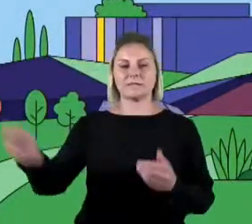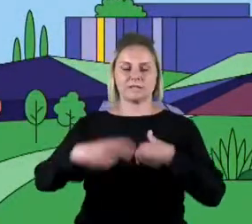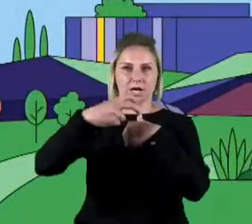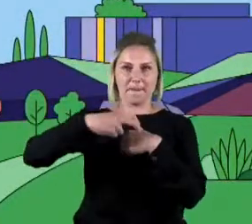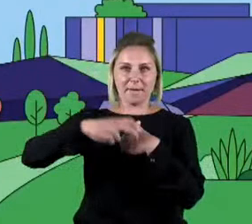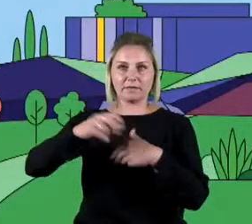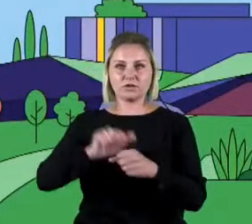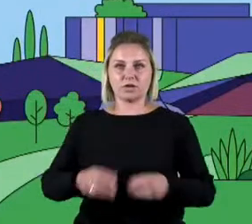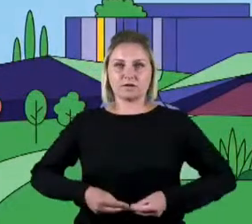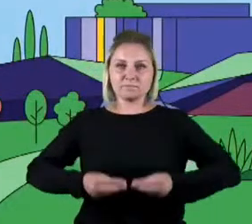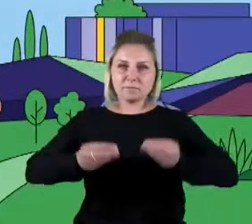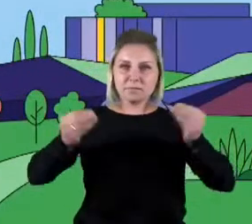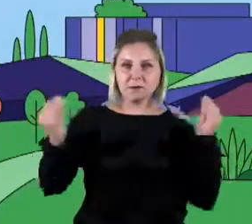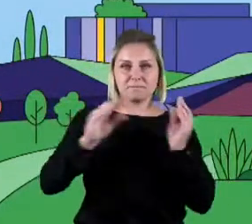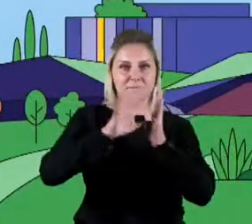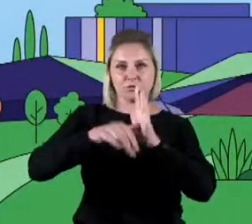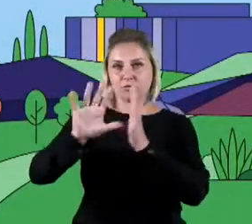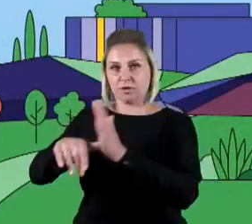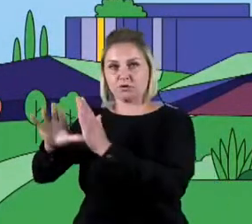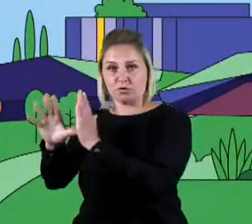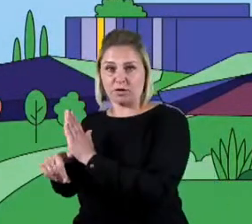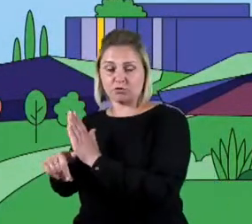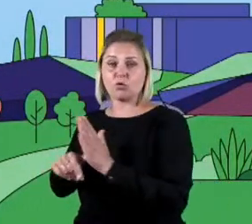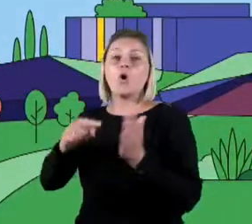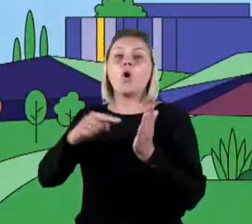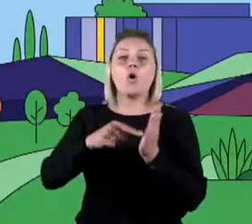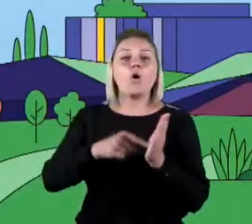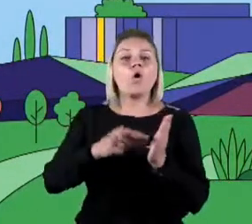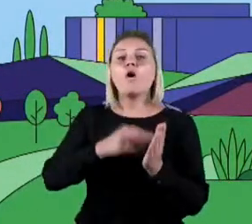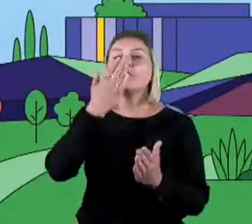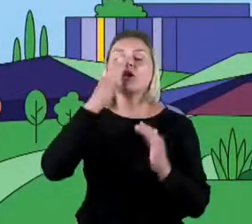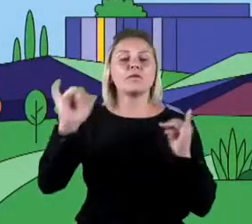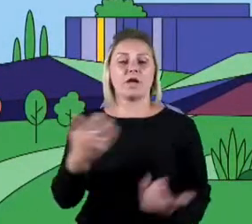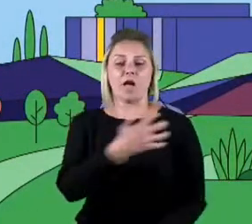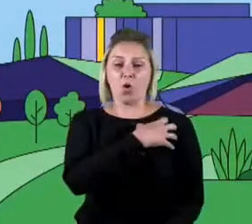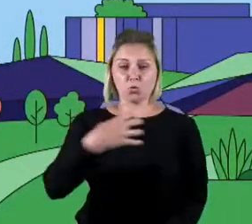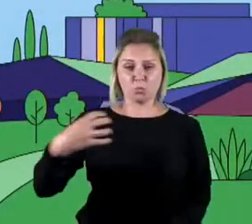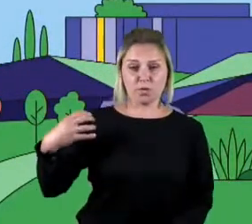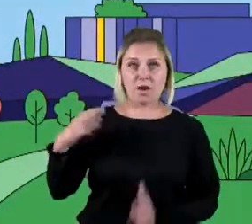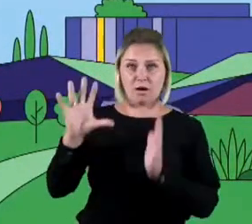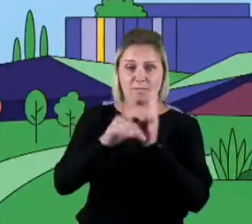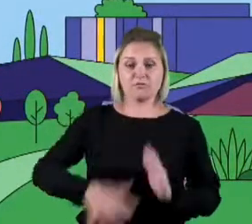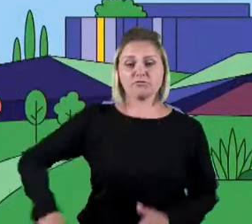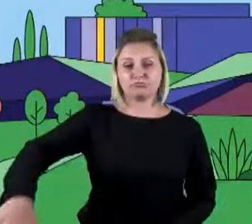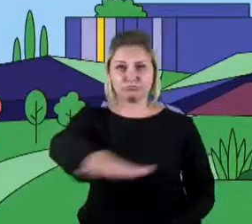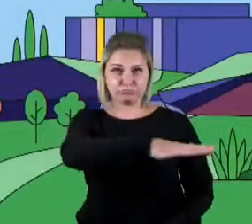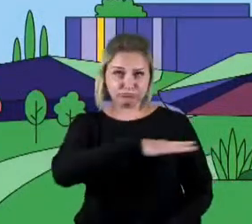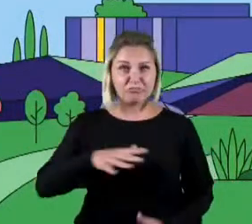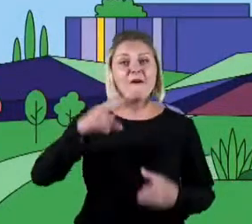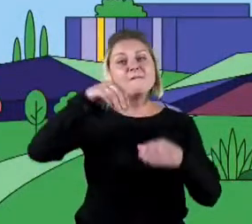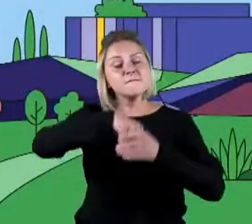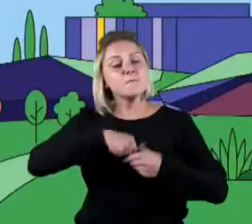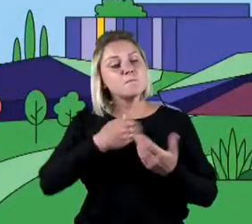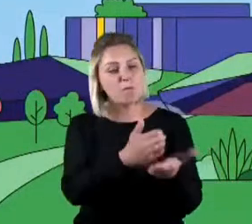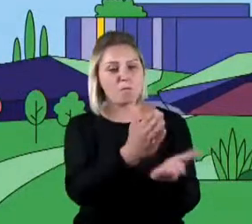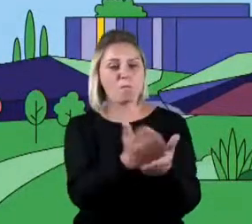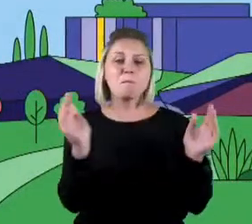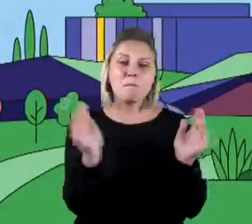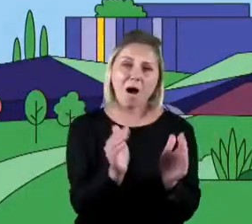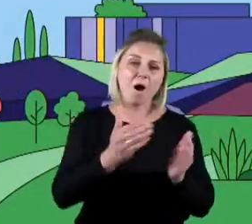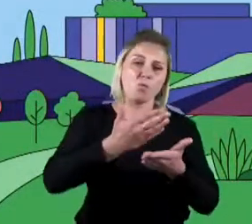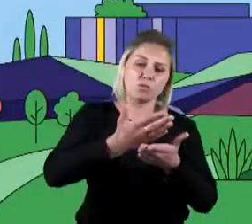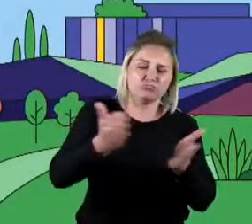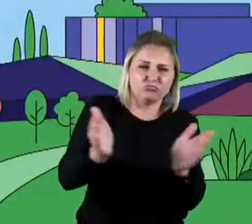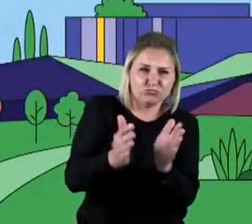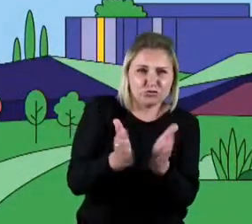And the diversification of local economy through empowering small and medium enterprises becomes a very pertinent